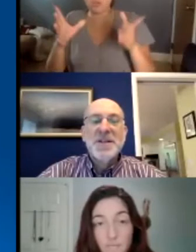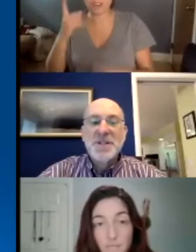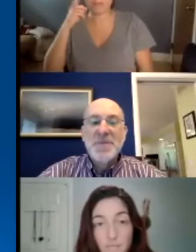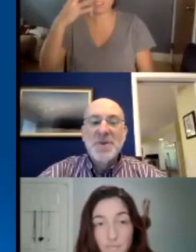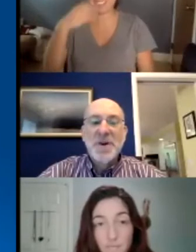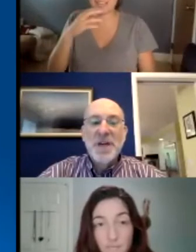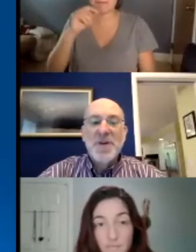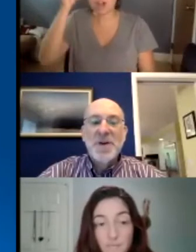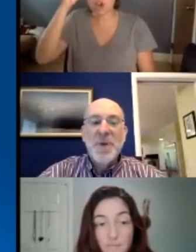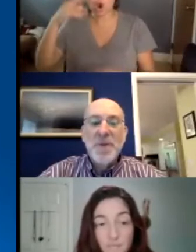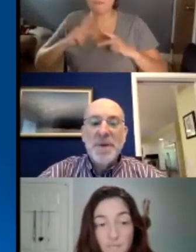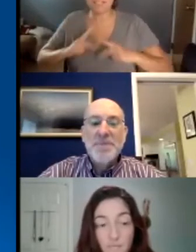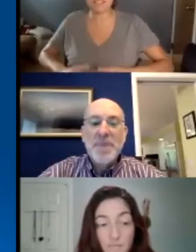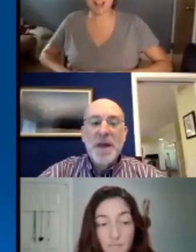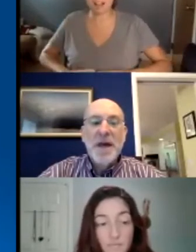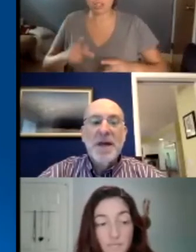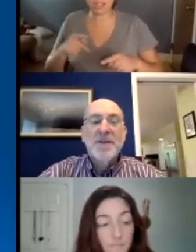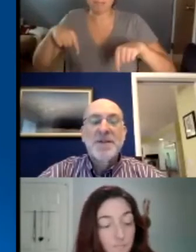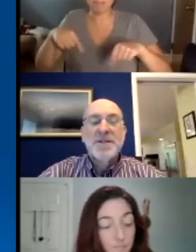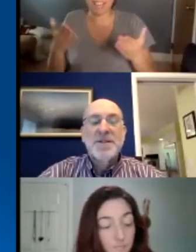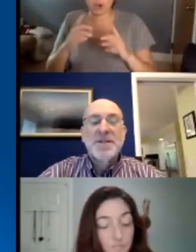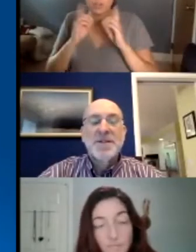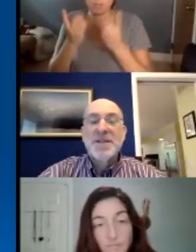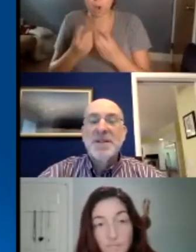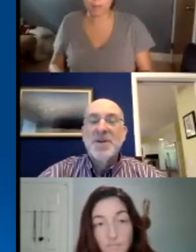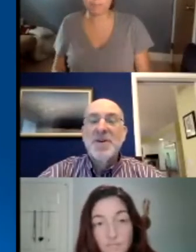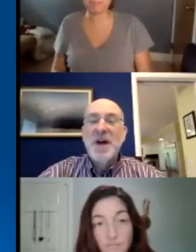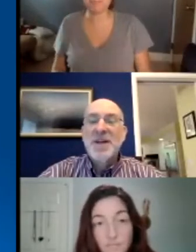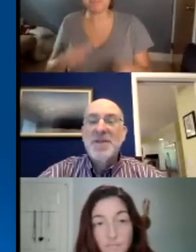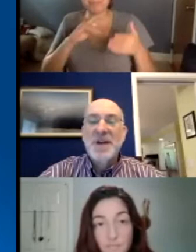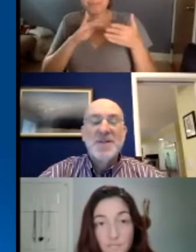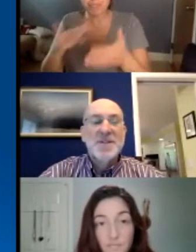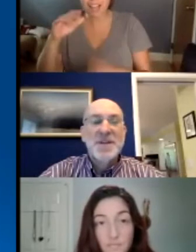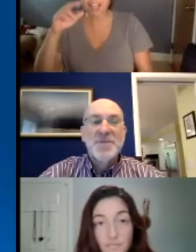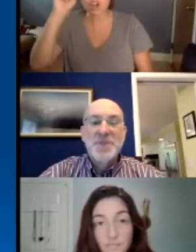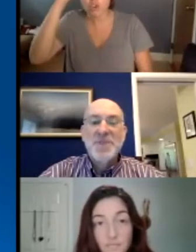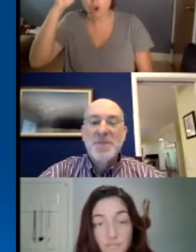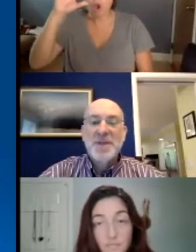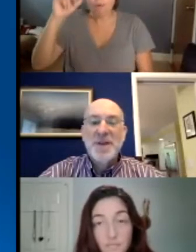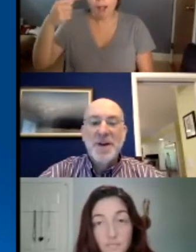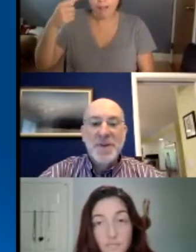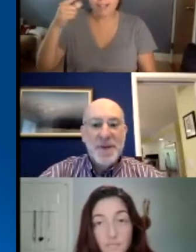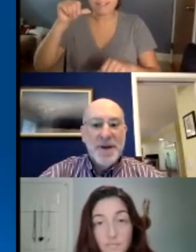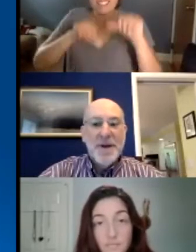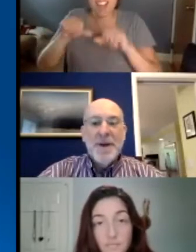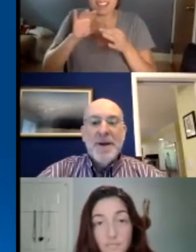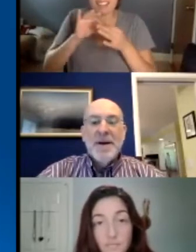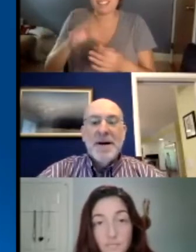Neurophysiology Research Laboratory here in our department. And she studies the neurocognitive science of sleep, dreams, and mental